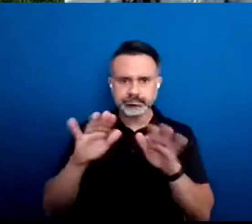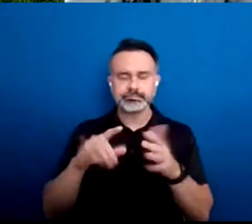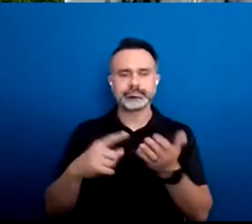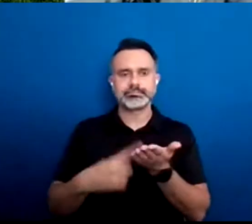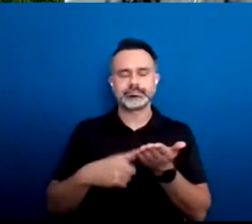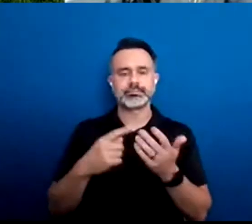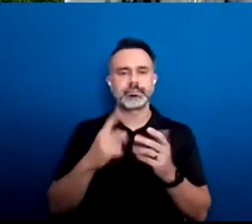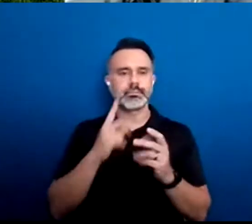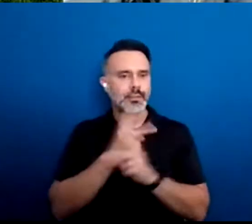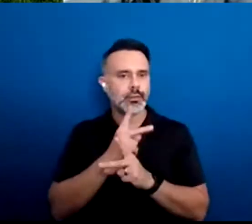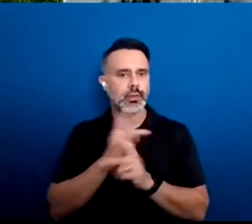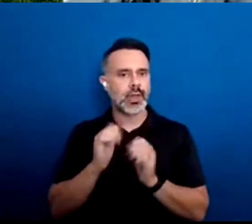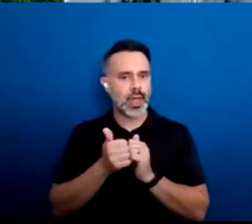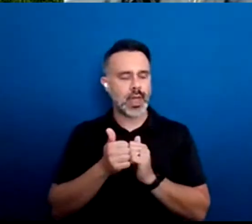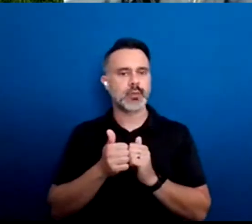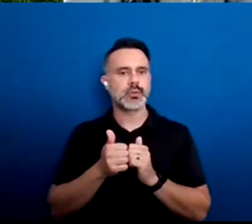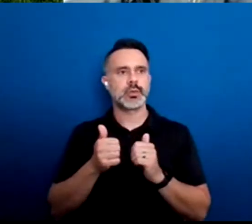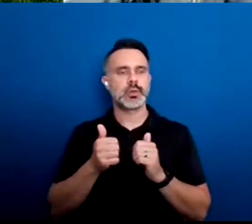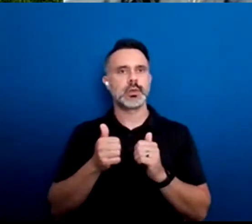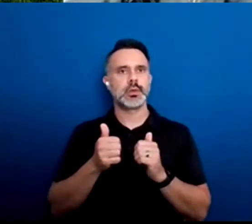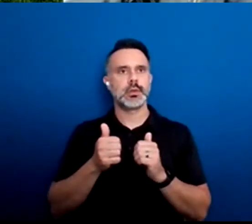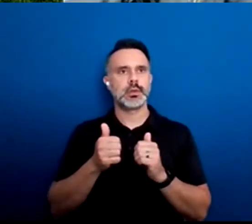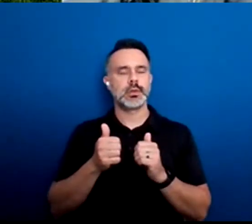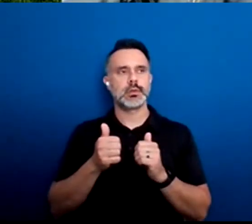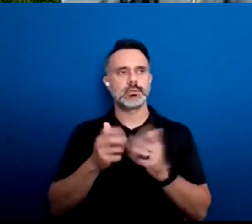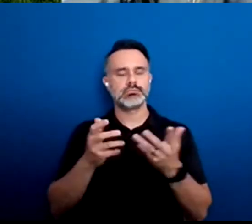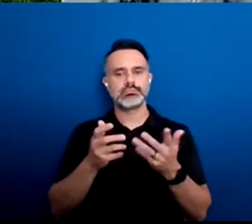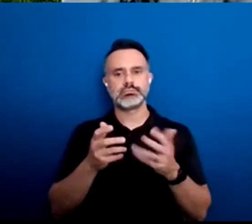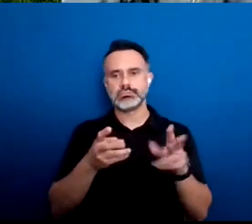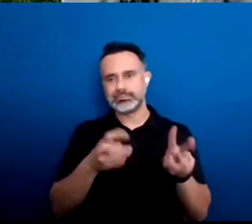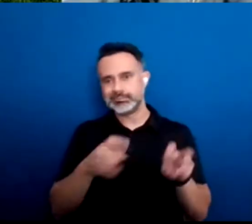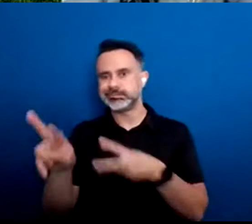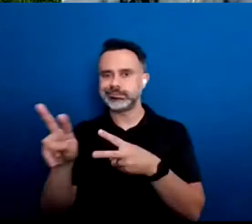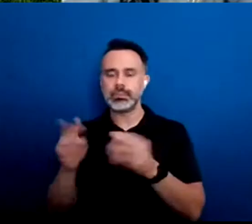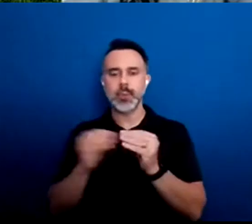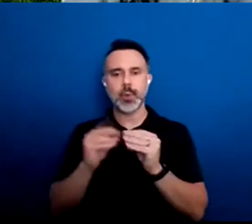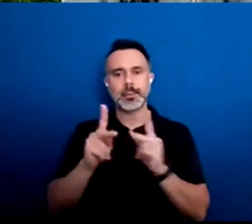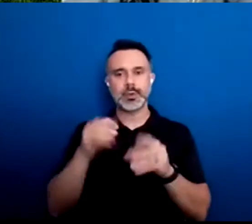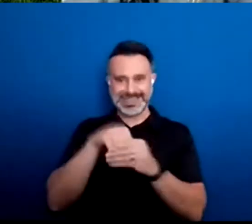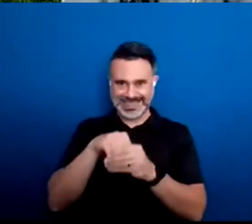getting more people into housing. I also know that there's a lot of money that is coming down the pike,